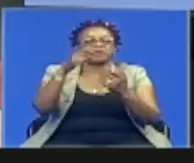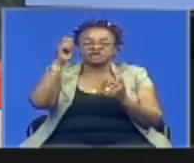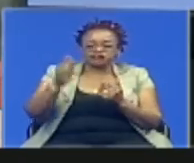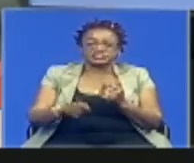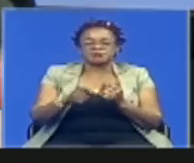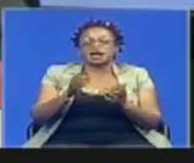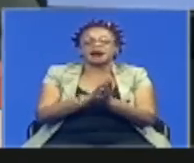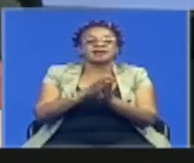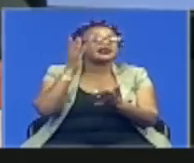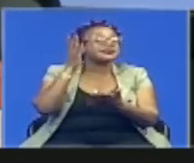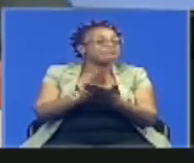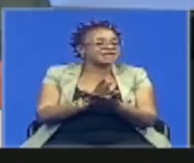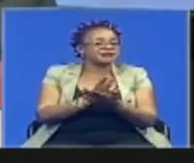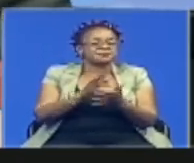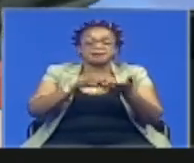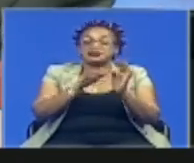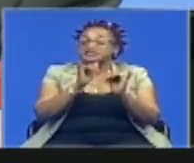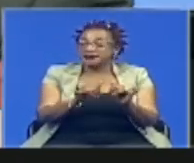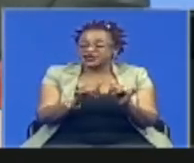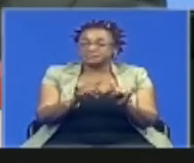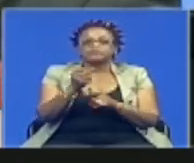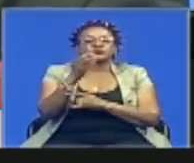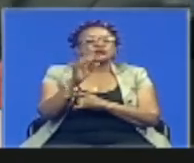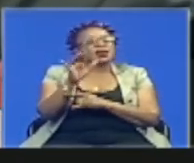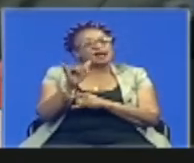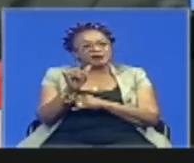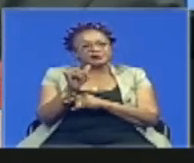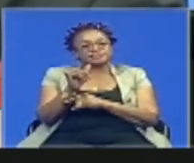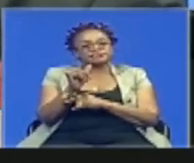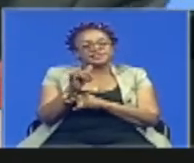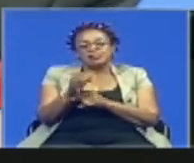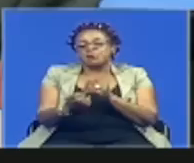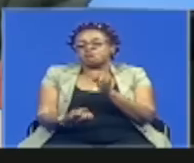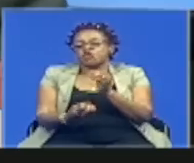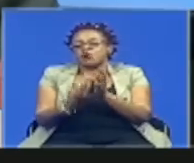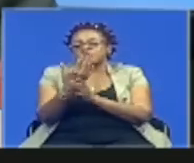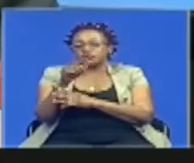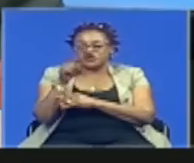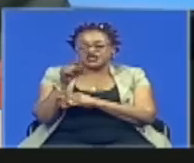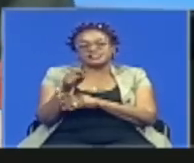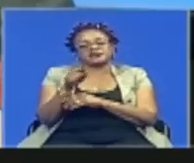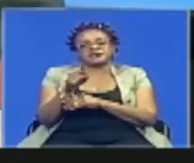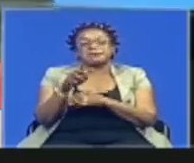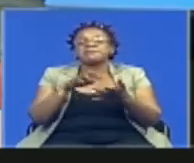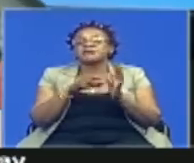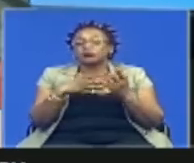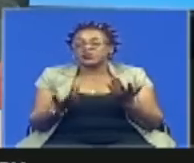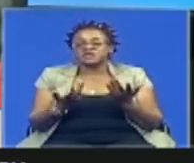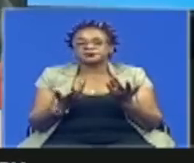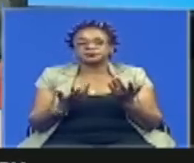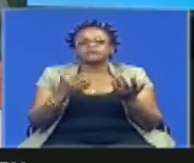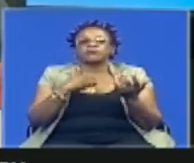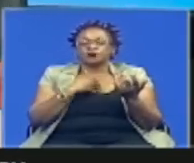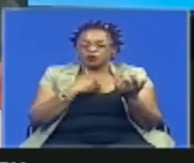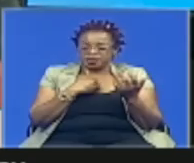credibility. It remains that. And Larry, the product of this is this, that we have a